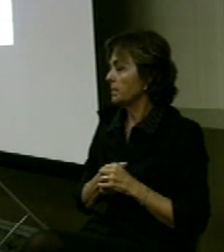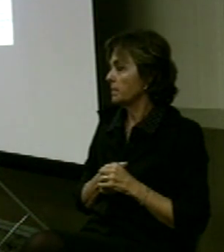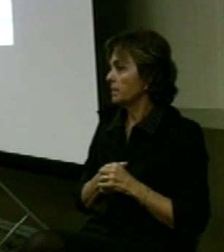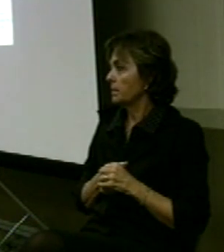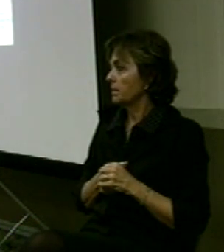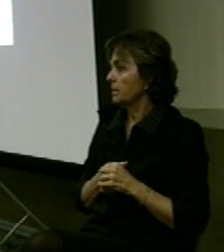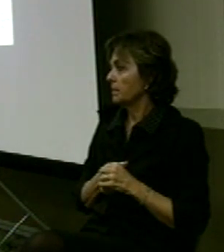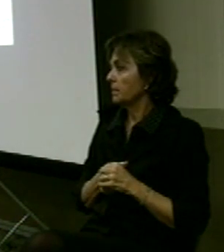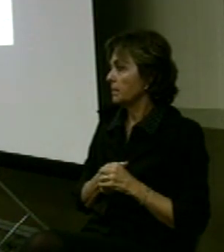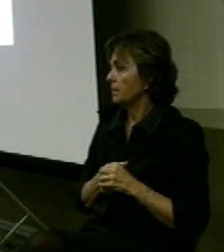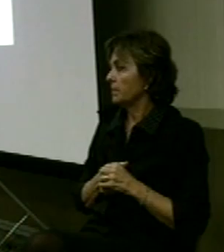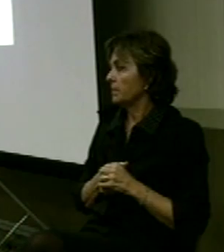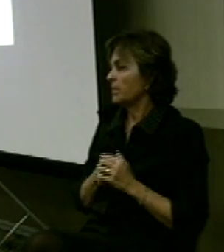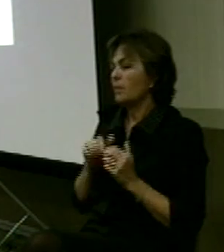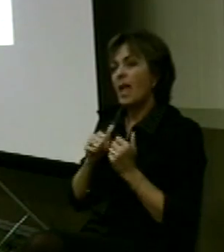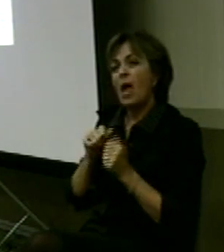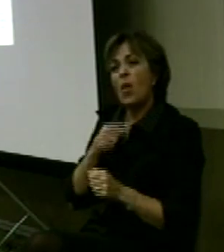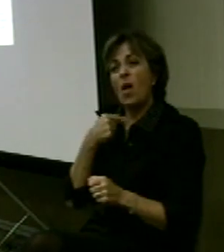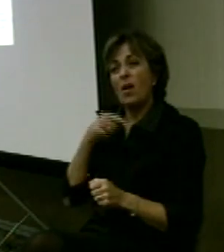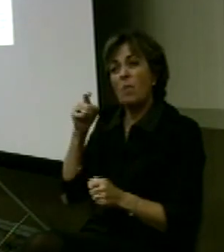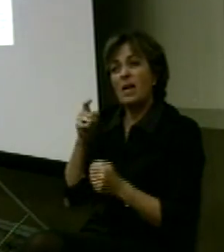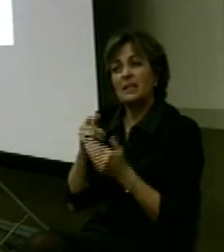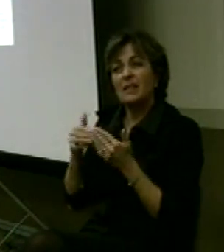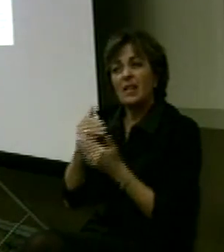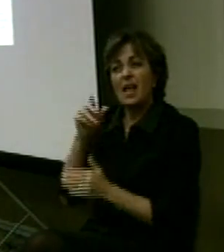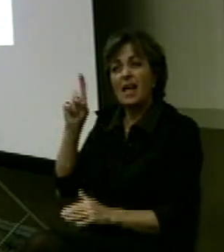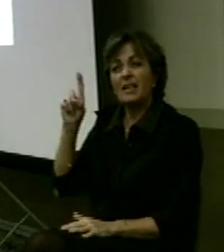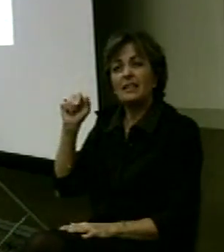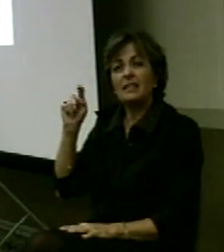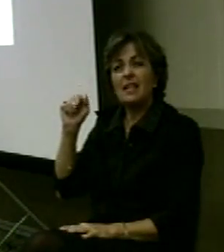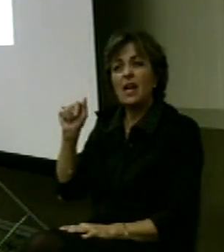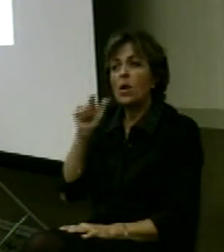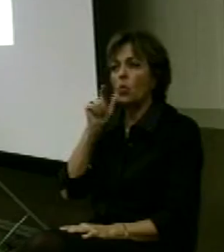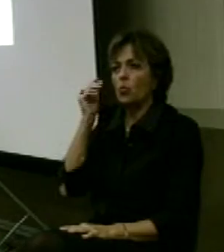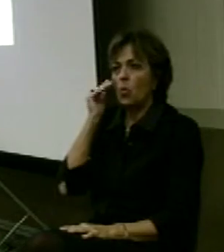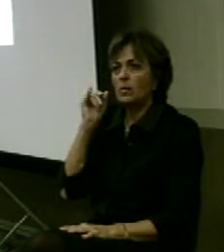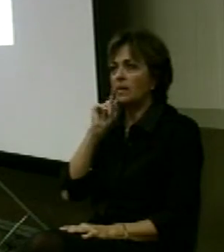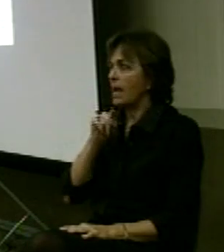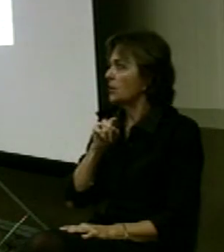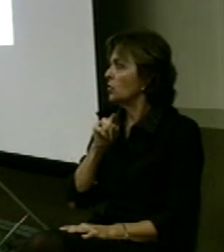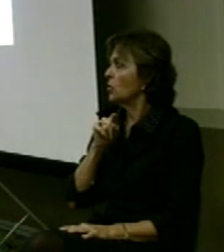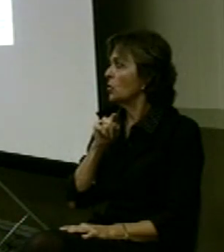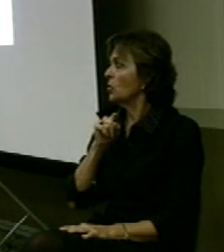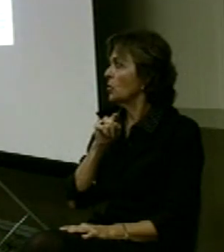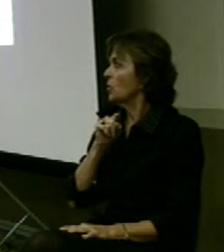Okay. How long do I need to collect data? Who knows the answer to this?